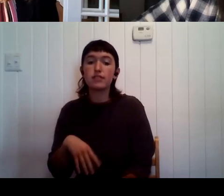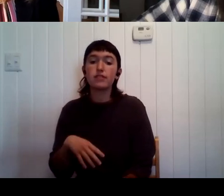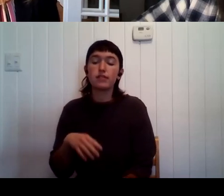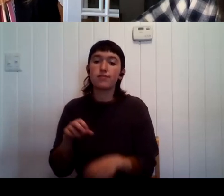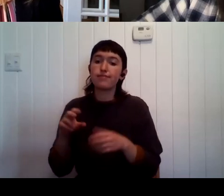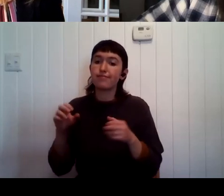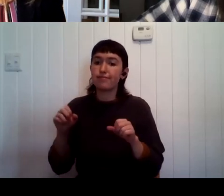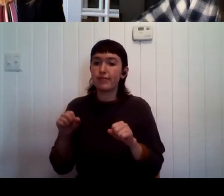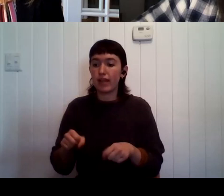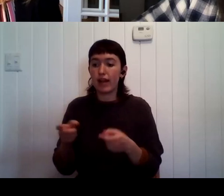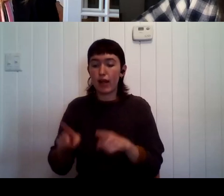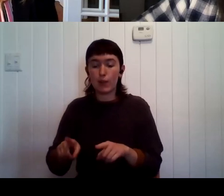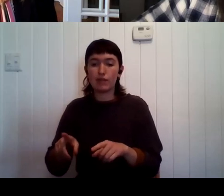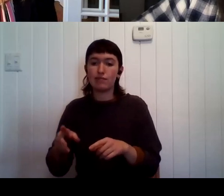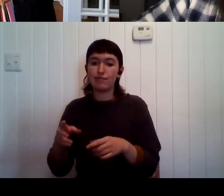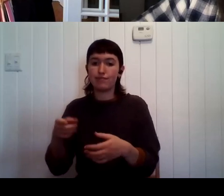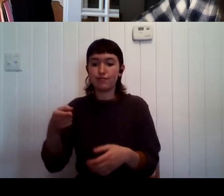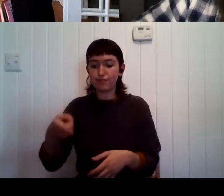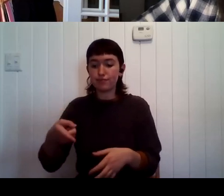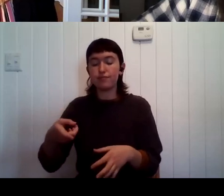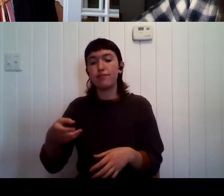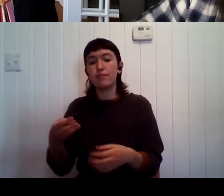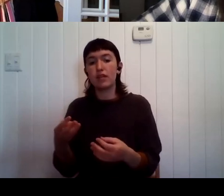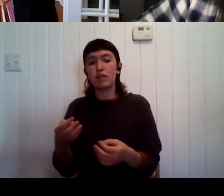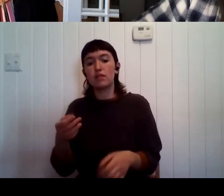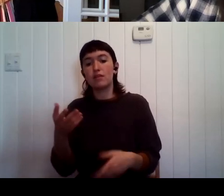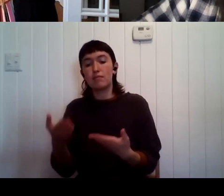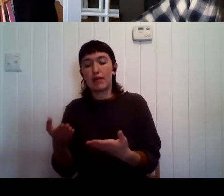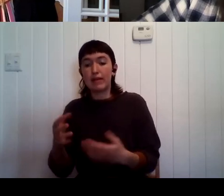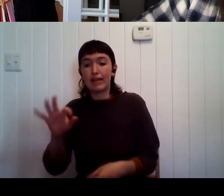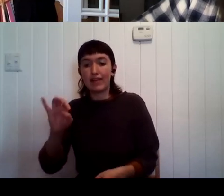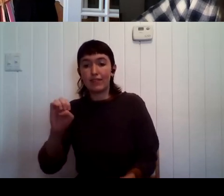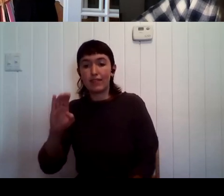contaminated fecal material from the slaughterhouse, but